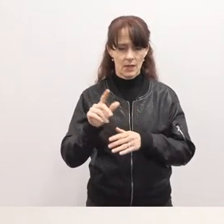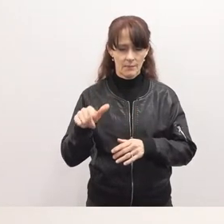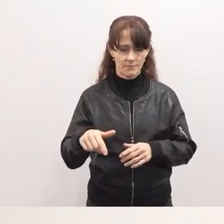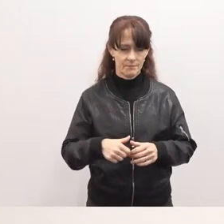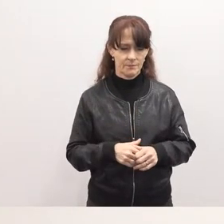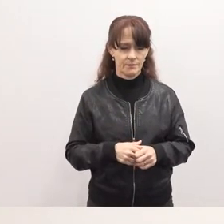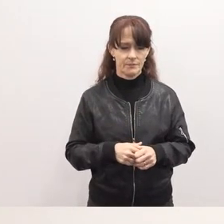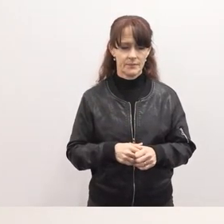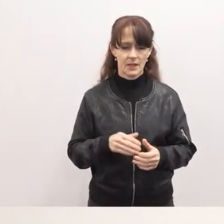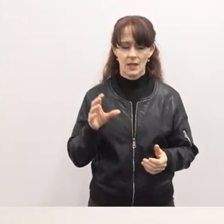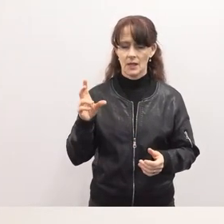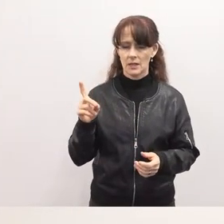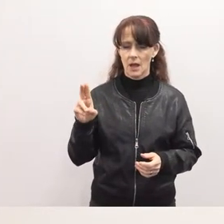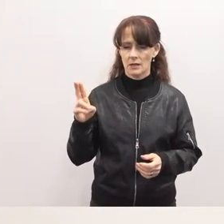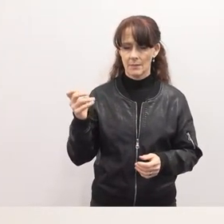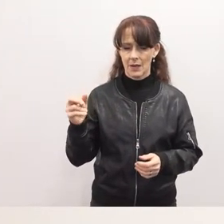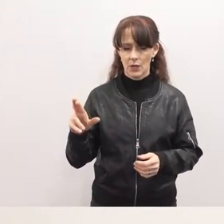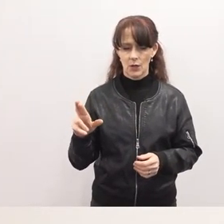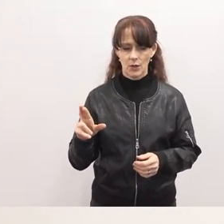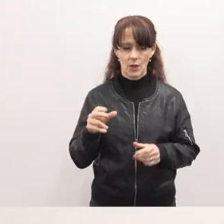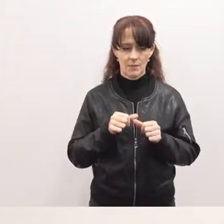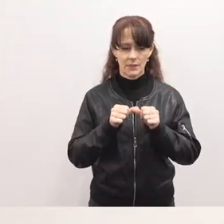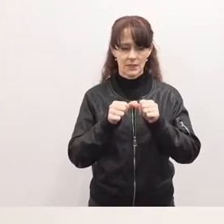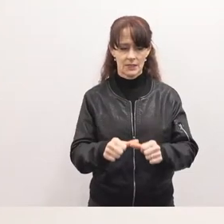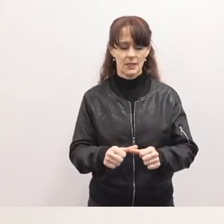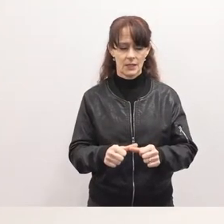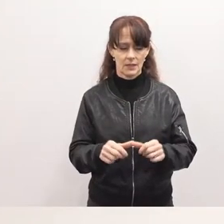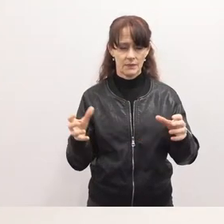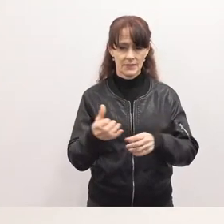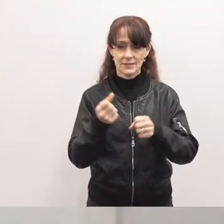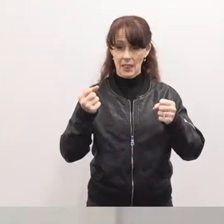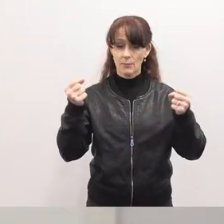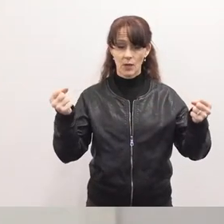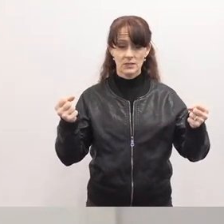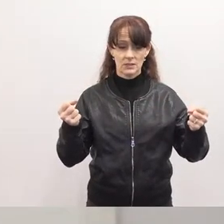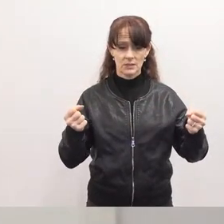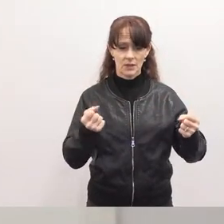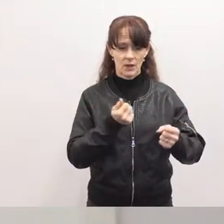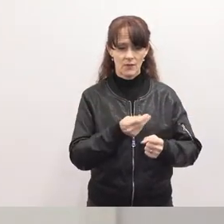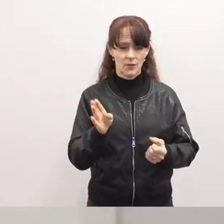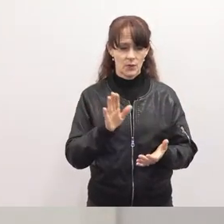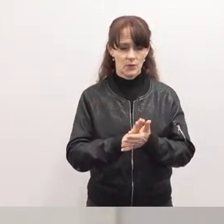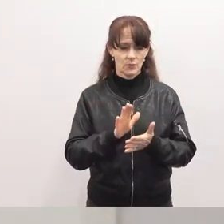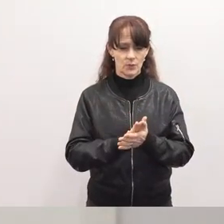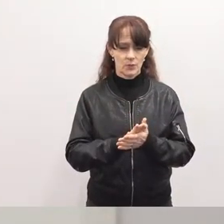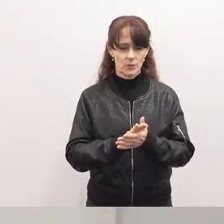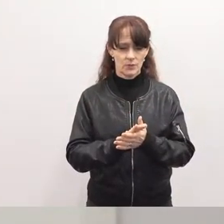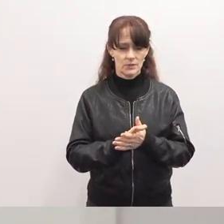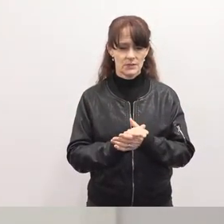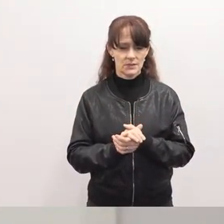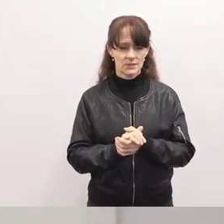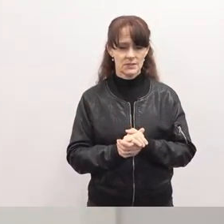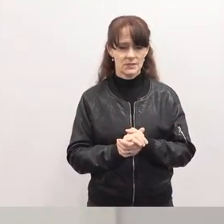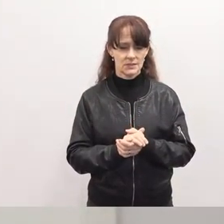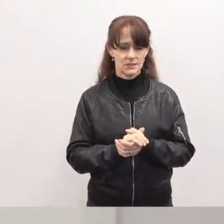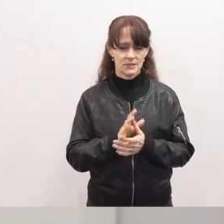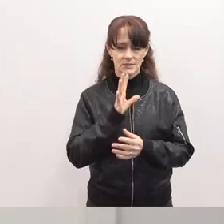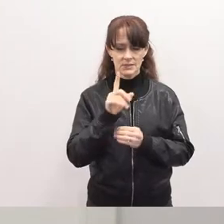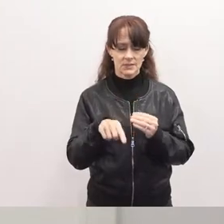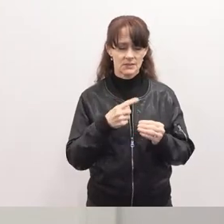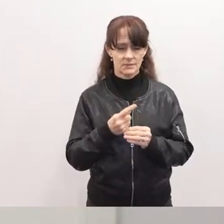Okay, Dr. Baker. Thank you. I'm going to continue just the celebrations with a few school shout-outs and a couple other things, and I'm